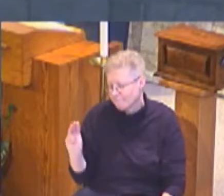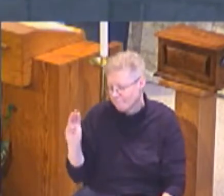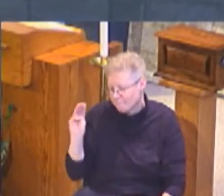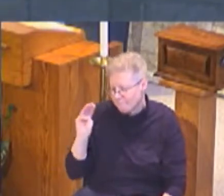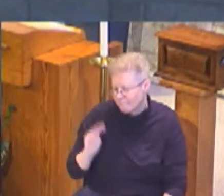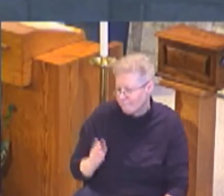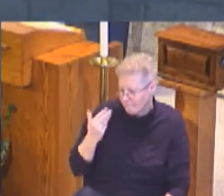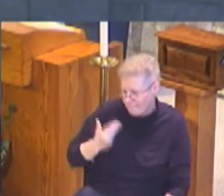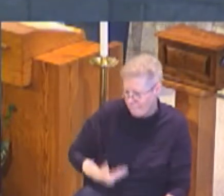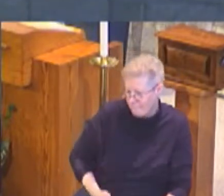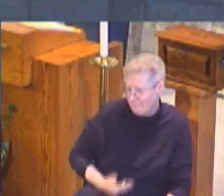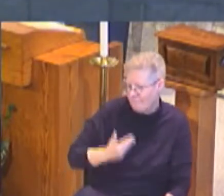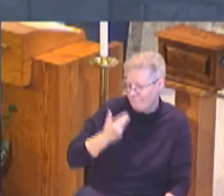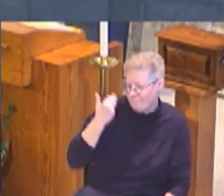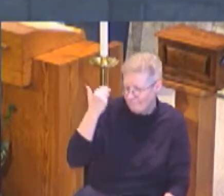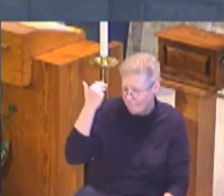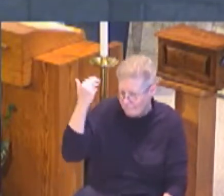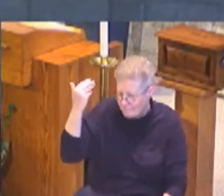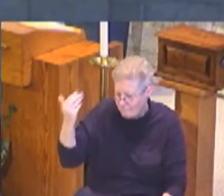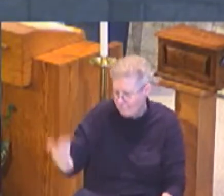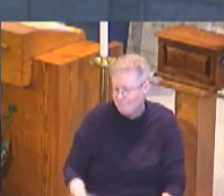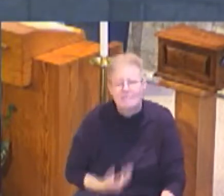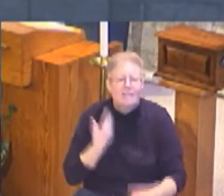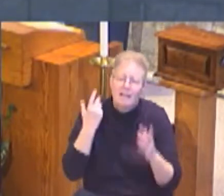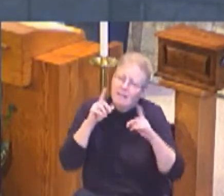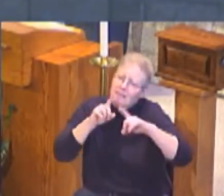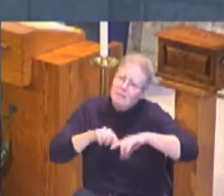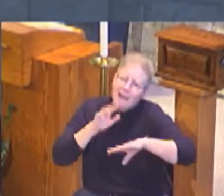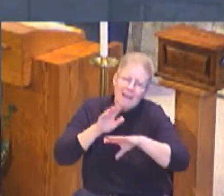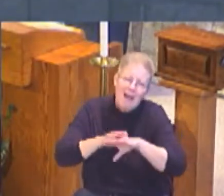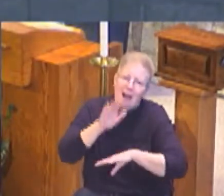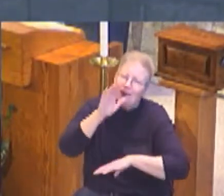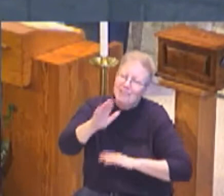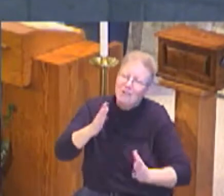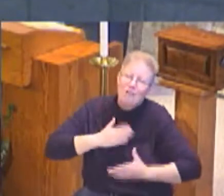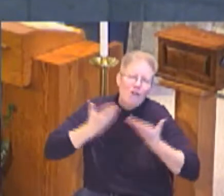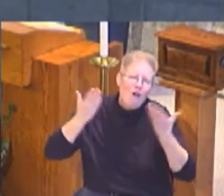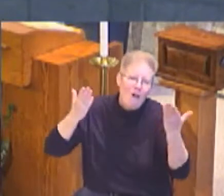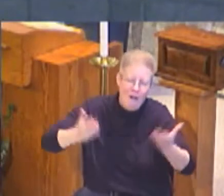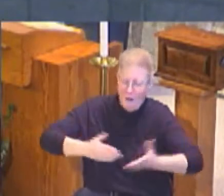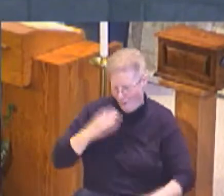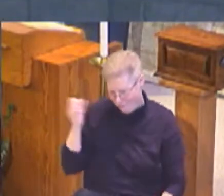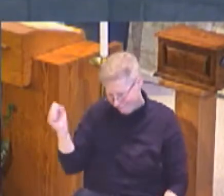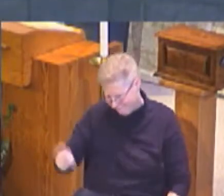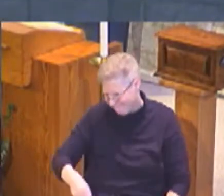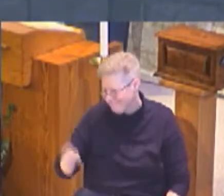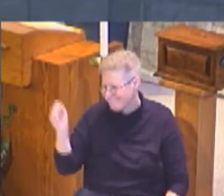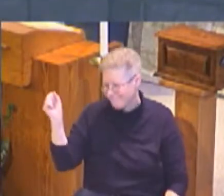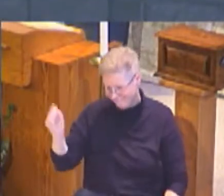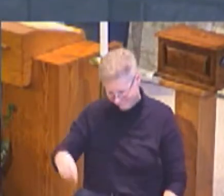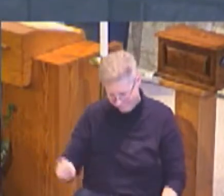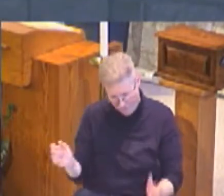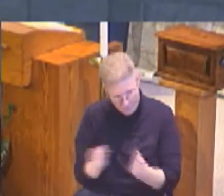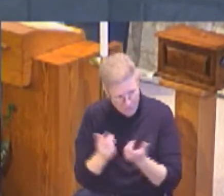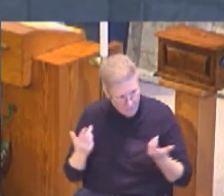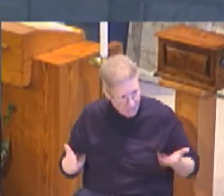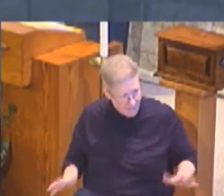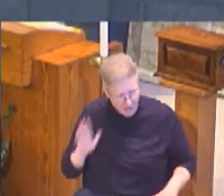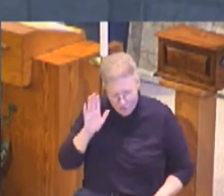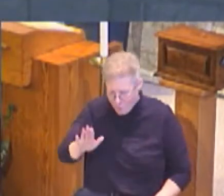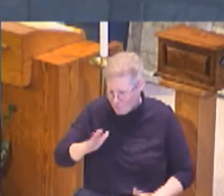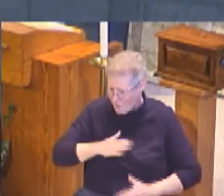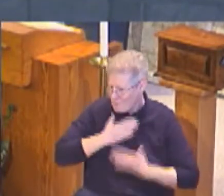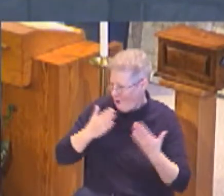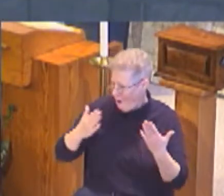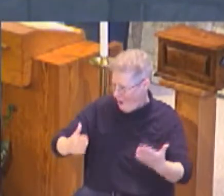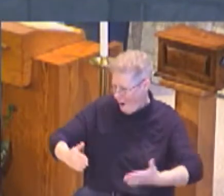indeed. I'm leaning on your joy, yes indeed, Lord. Oh, without your joy, I